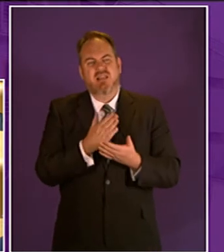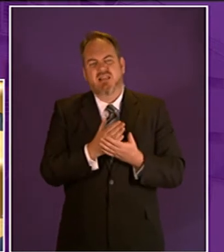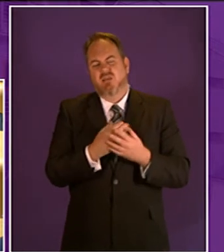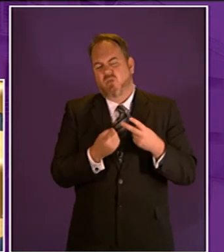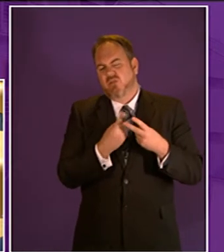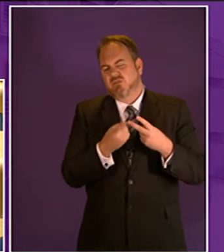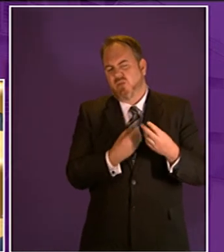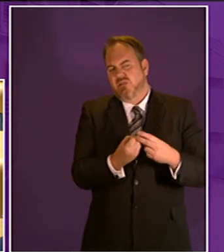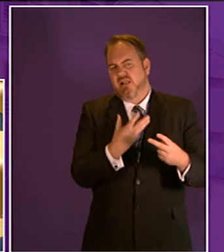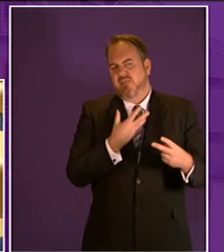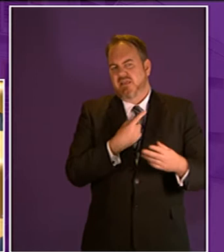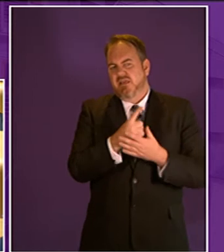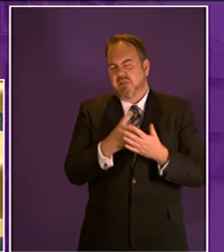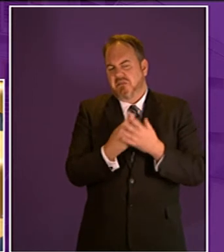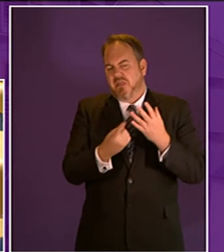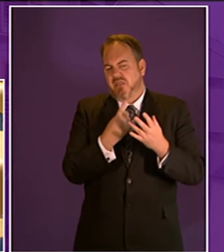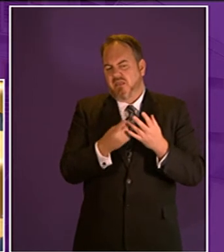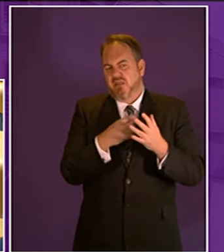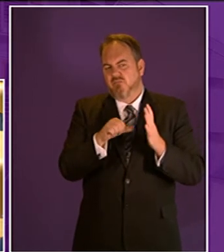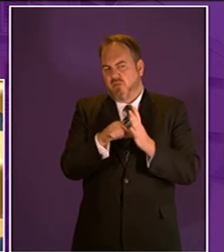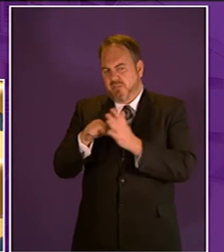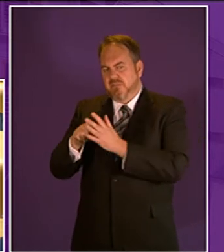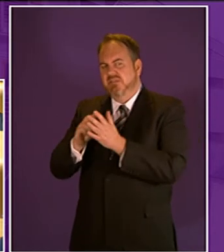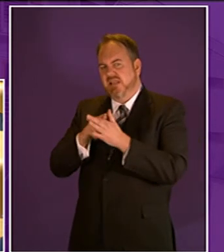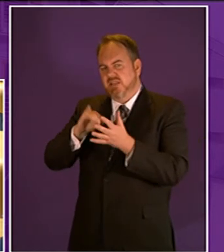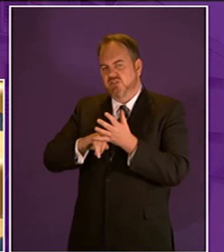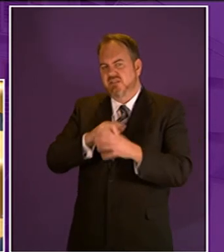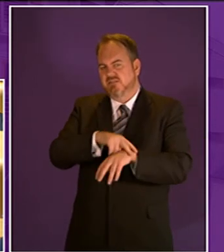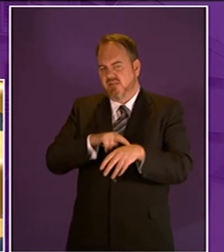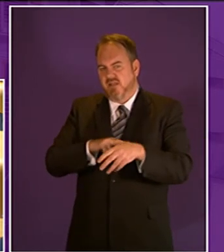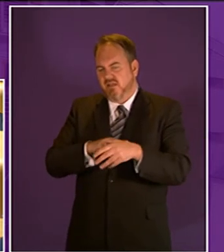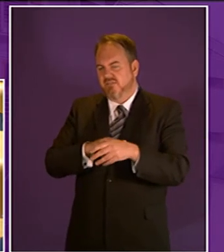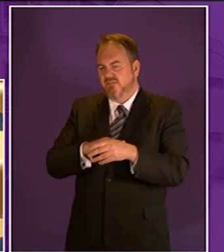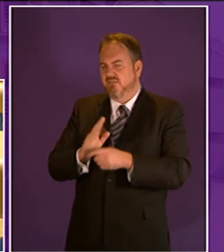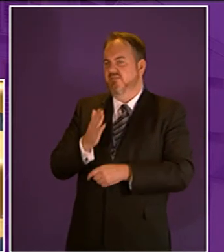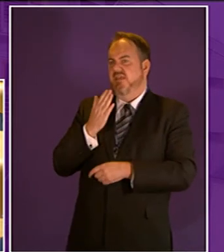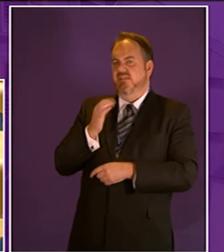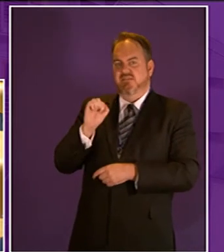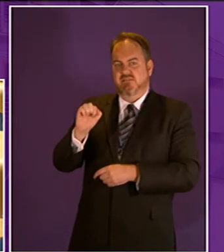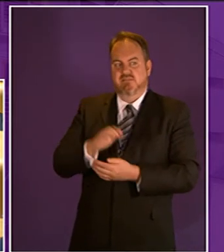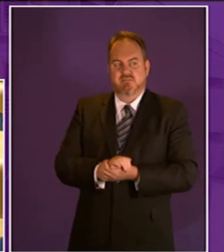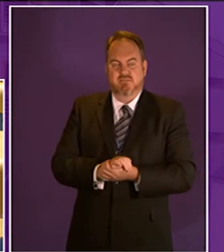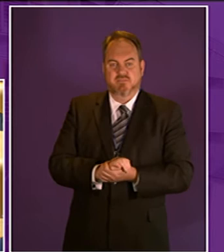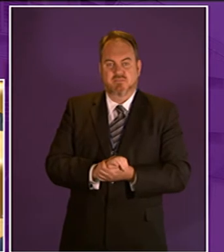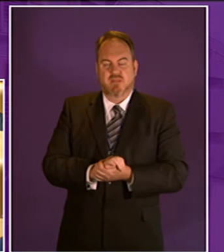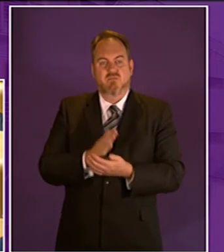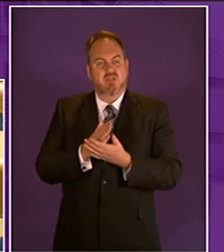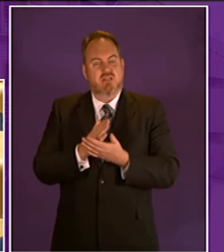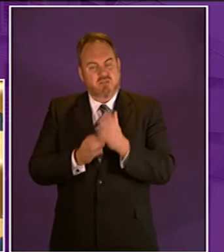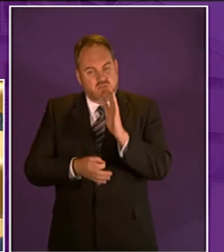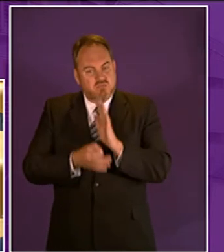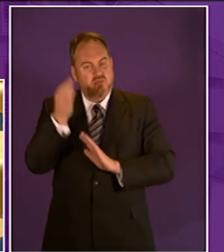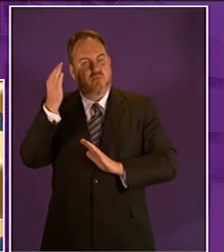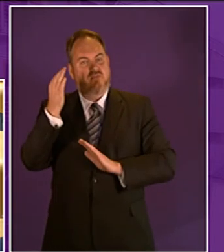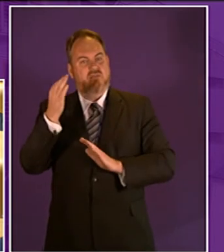exist on NHS boards in terms of savings they have to make, that won't be impacted on the budgets the NHS boards have for cyber